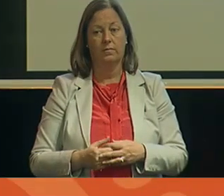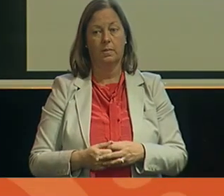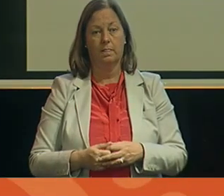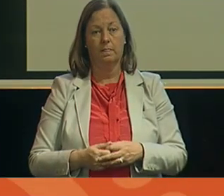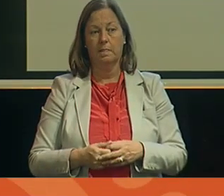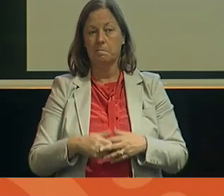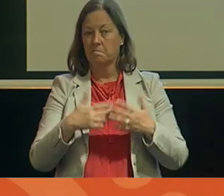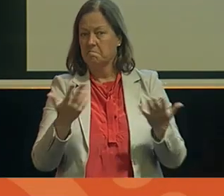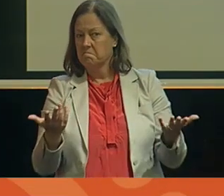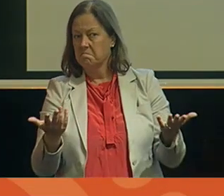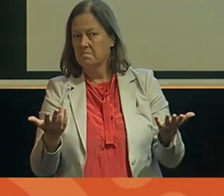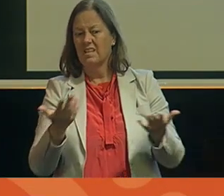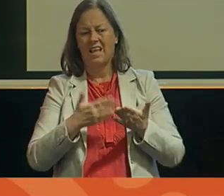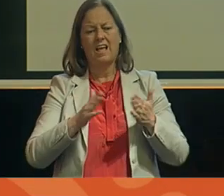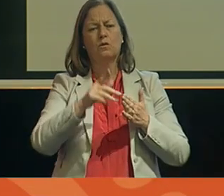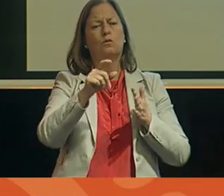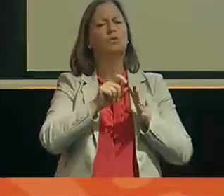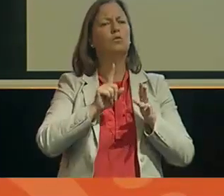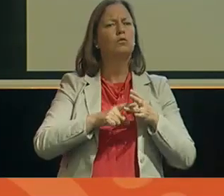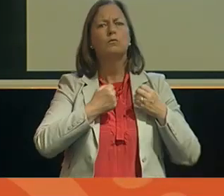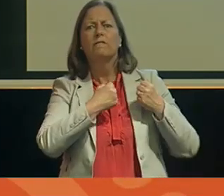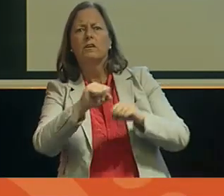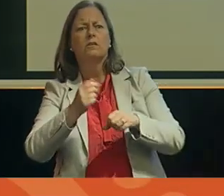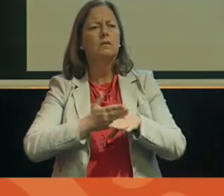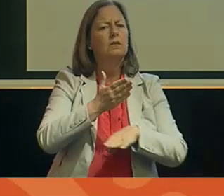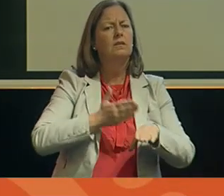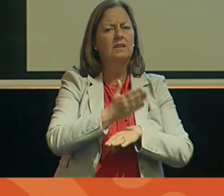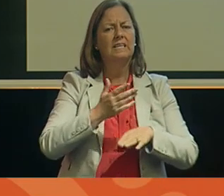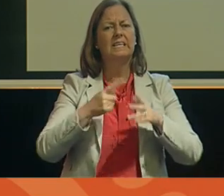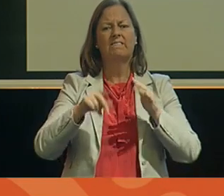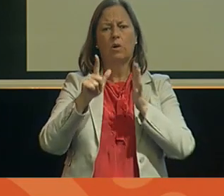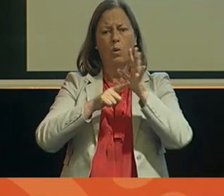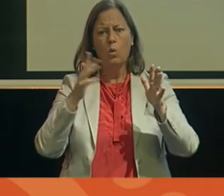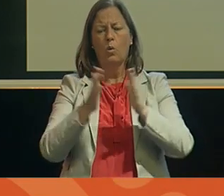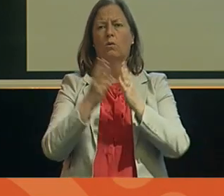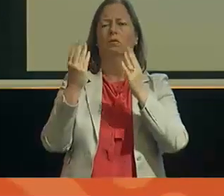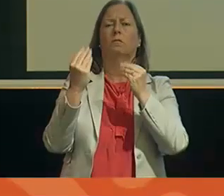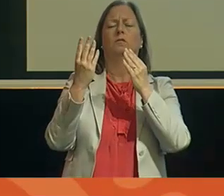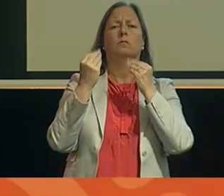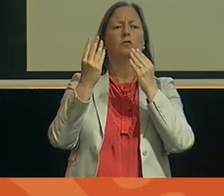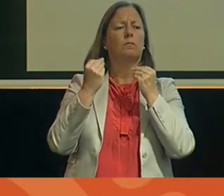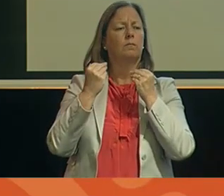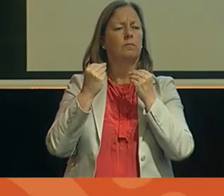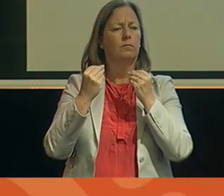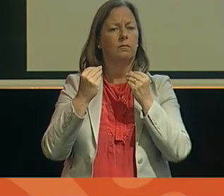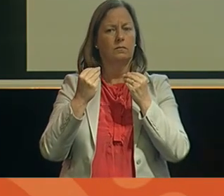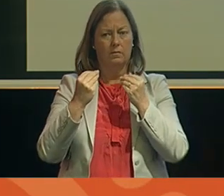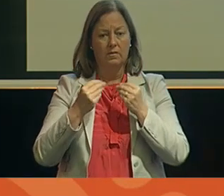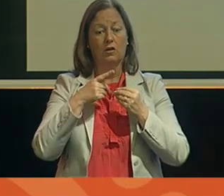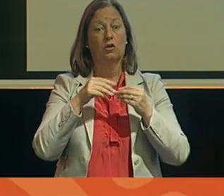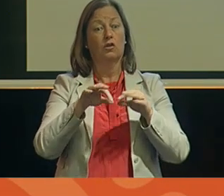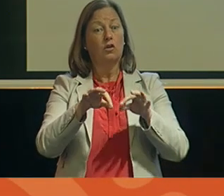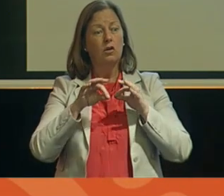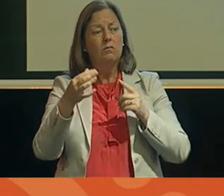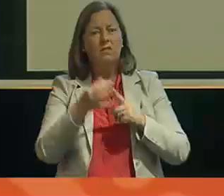But again, how can you do prevention work if you keep on have all these laws and everything? And there are cases of condoms being